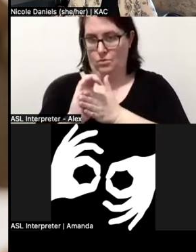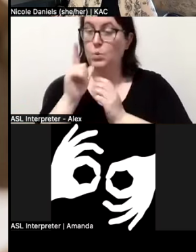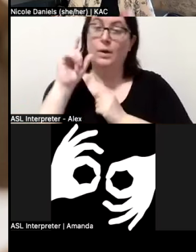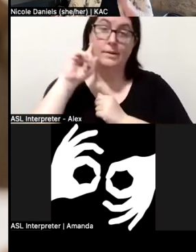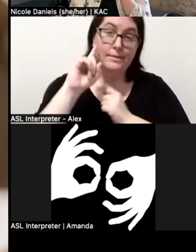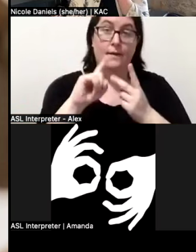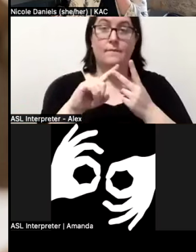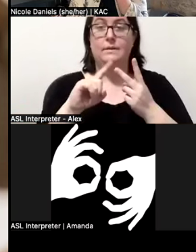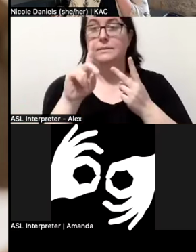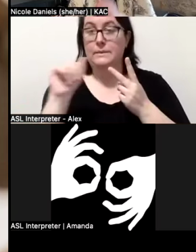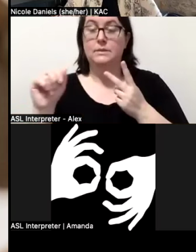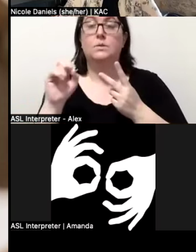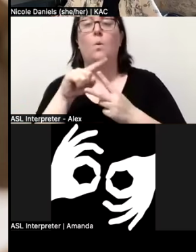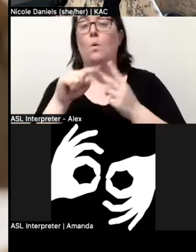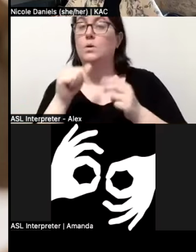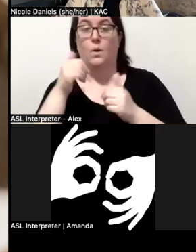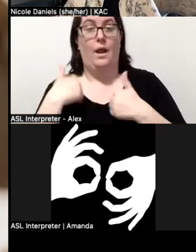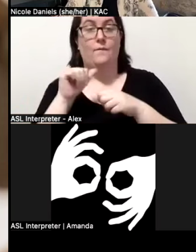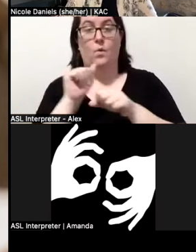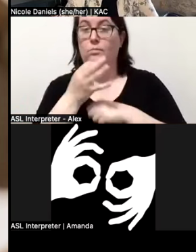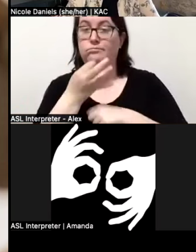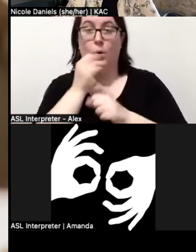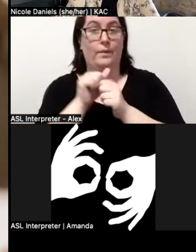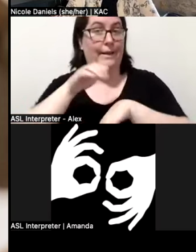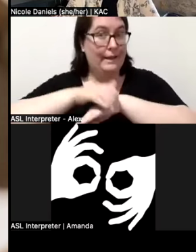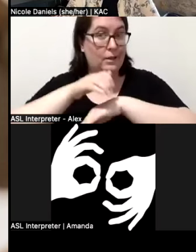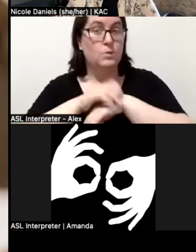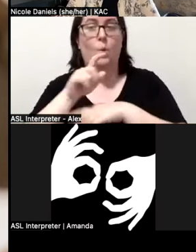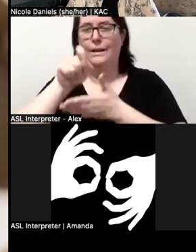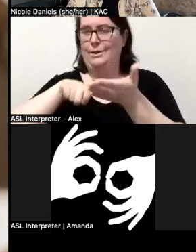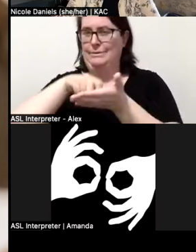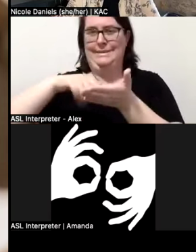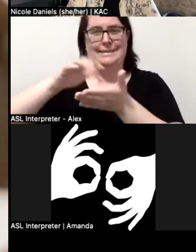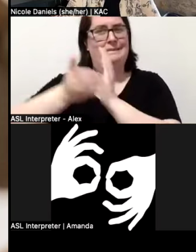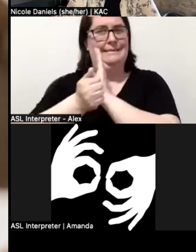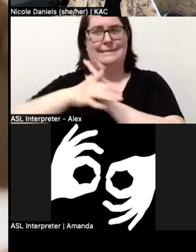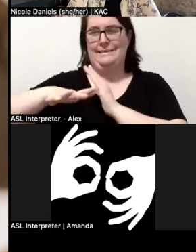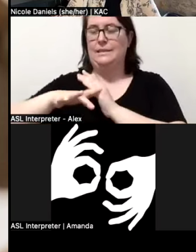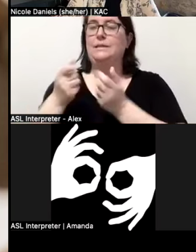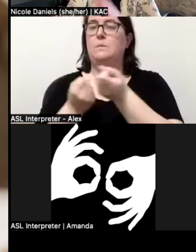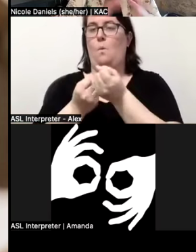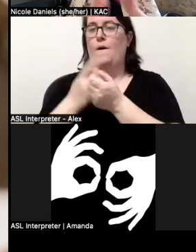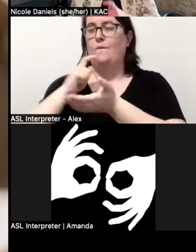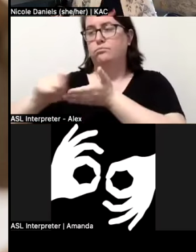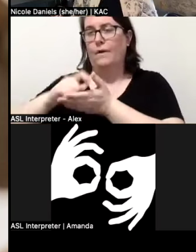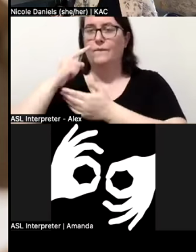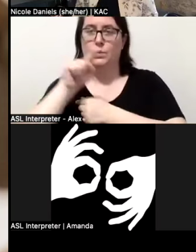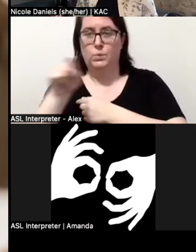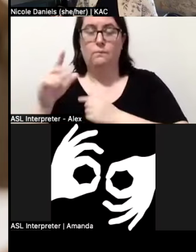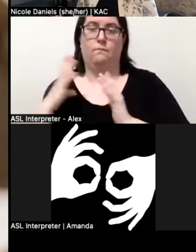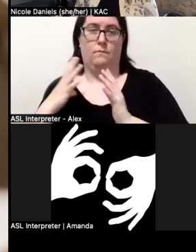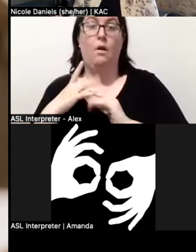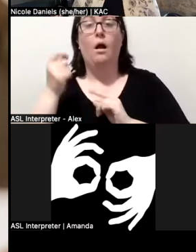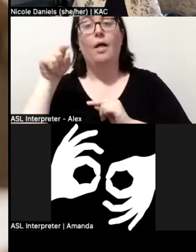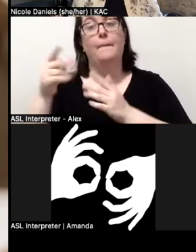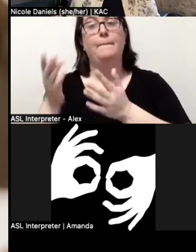disability, who do not have a working proficiency in English, or who struggle with literacy. This type of support has to be